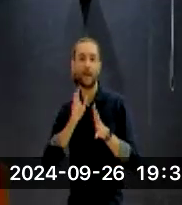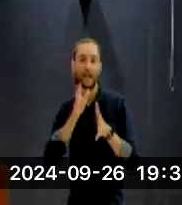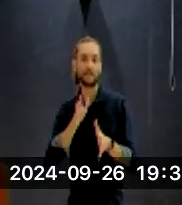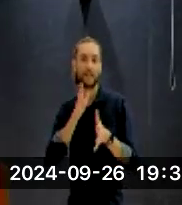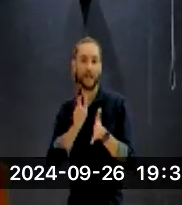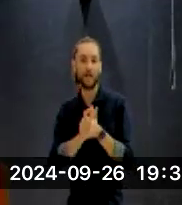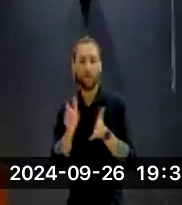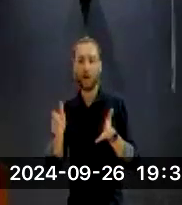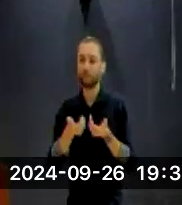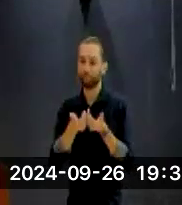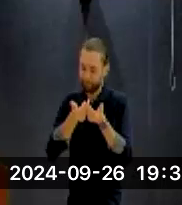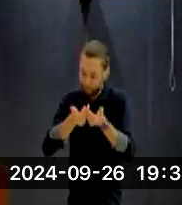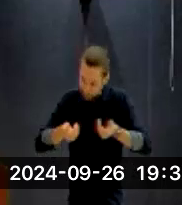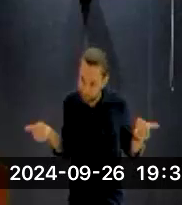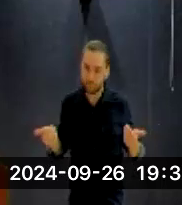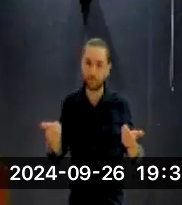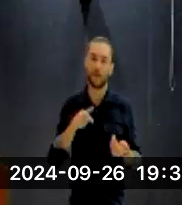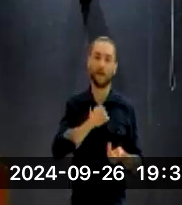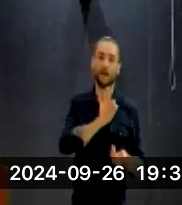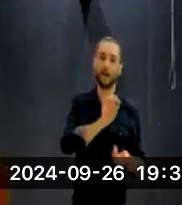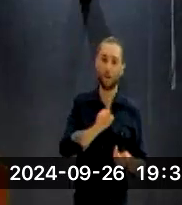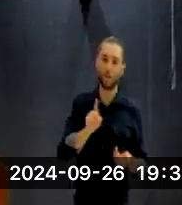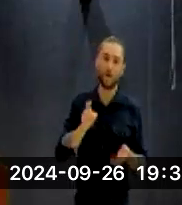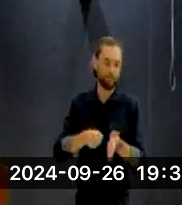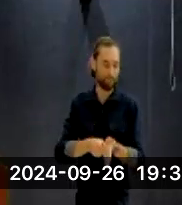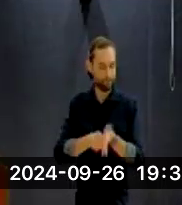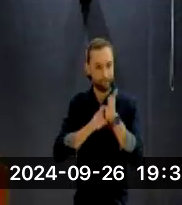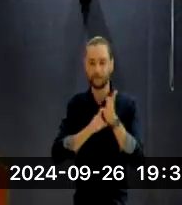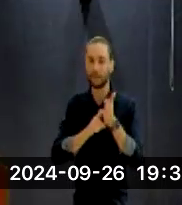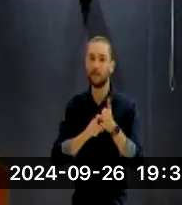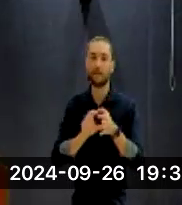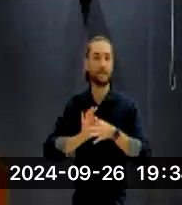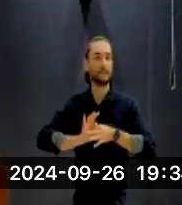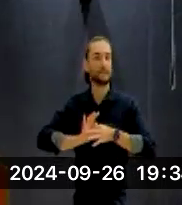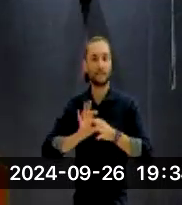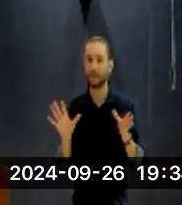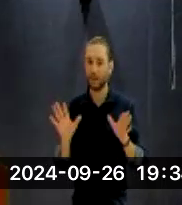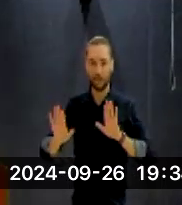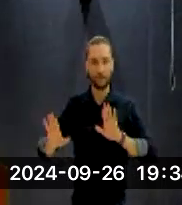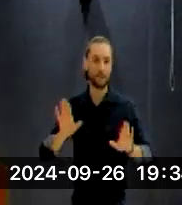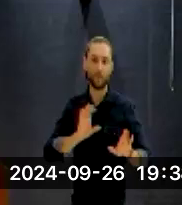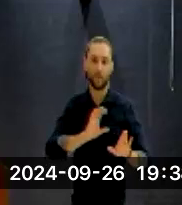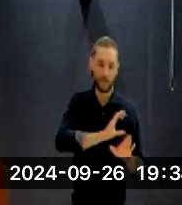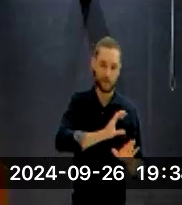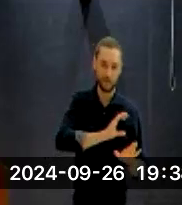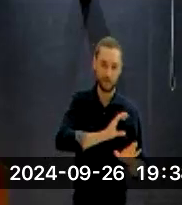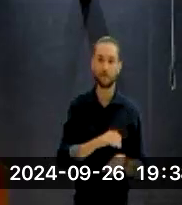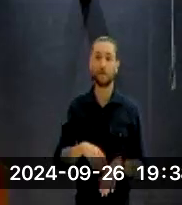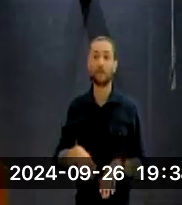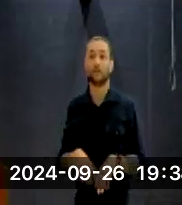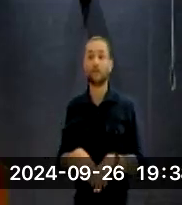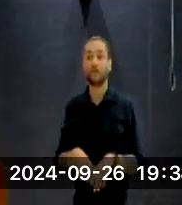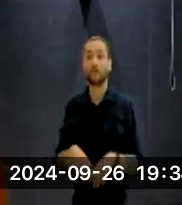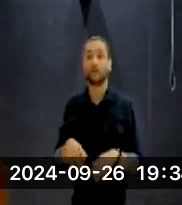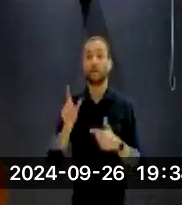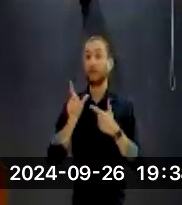911. That just completely disconnect from the police. Have people, that's number